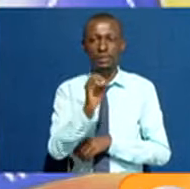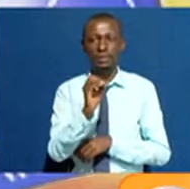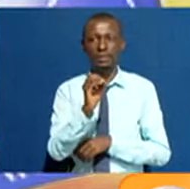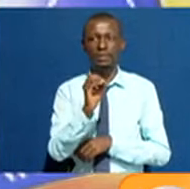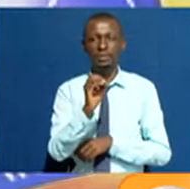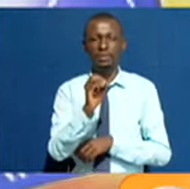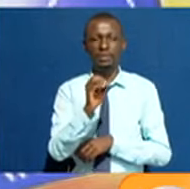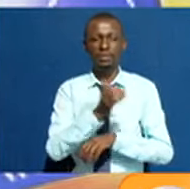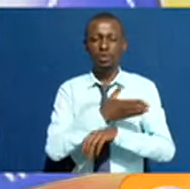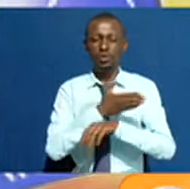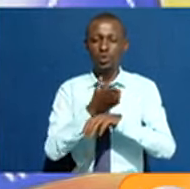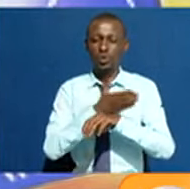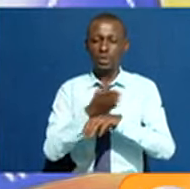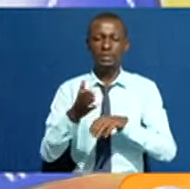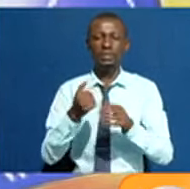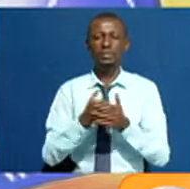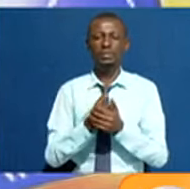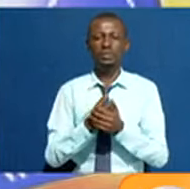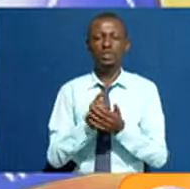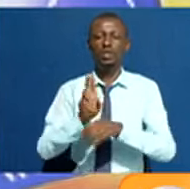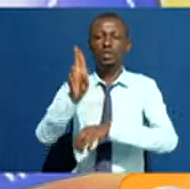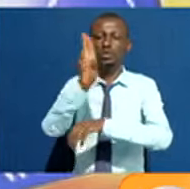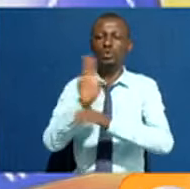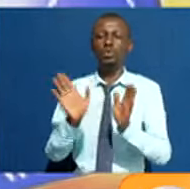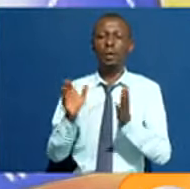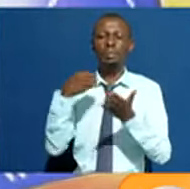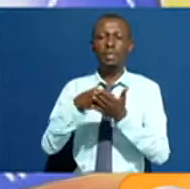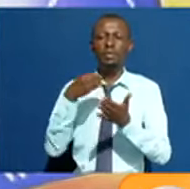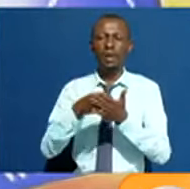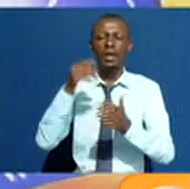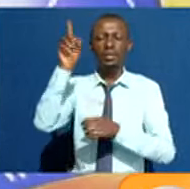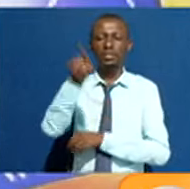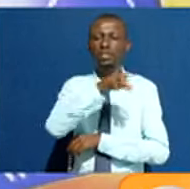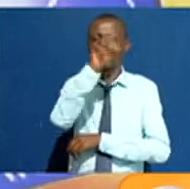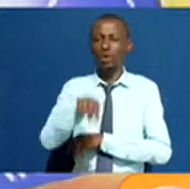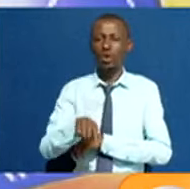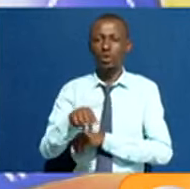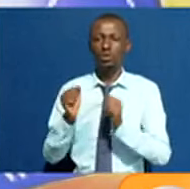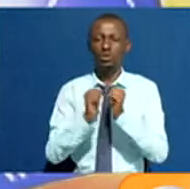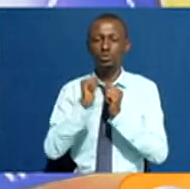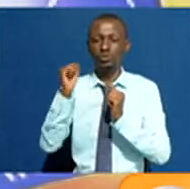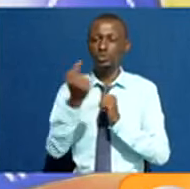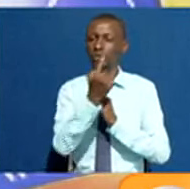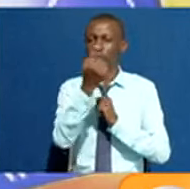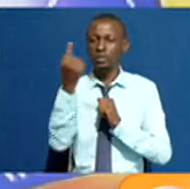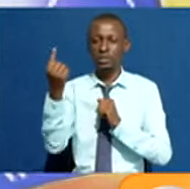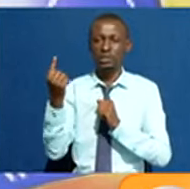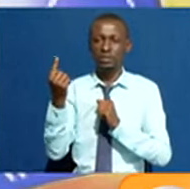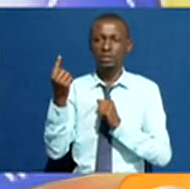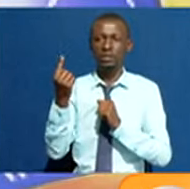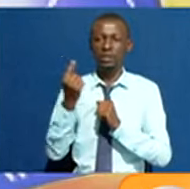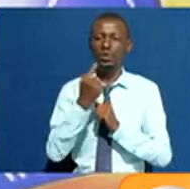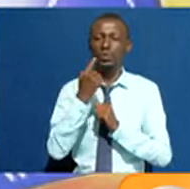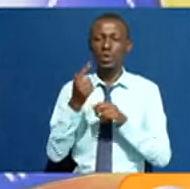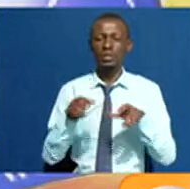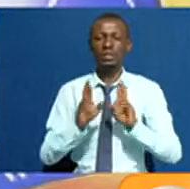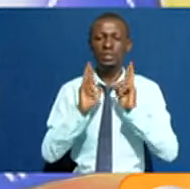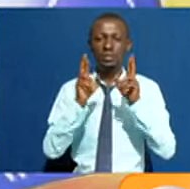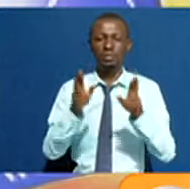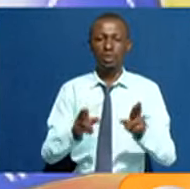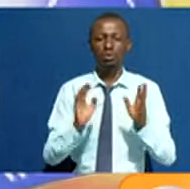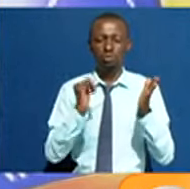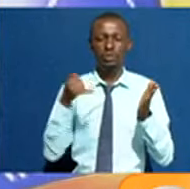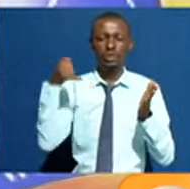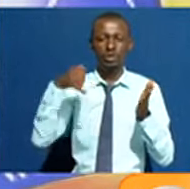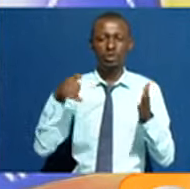to embezzlement or misappropriation of public funds. 15 in every 100 of the reports relate